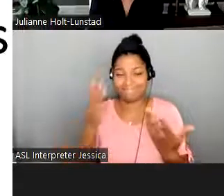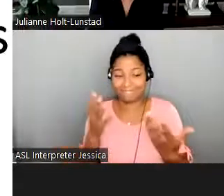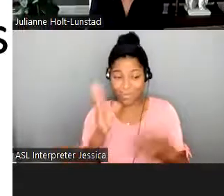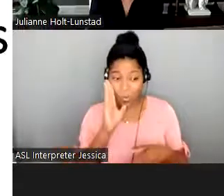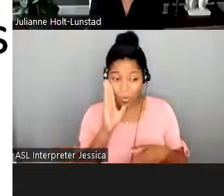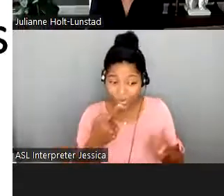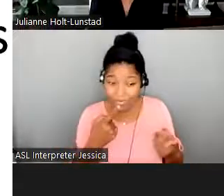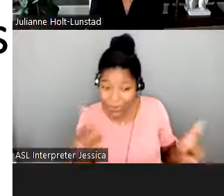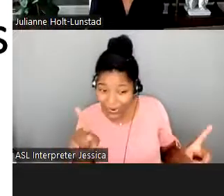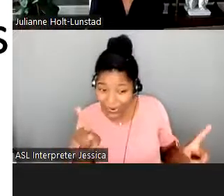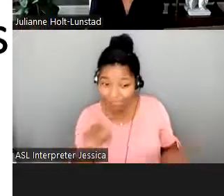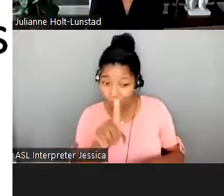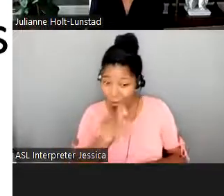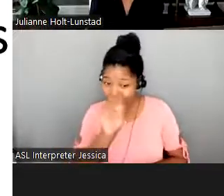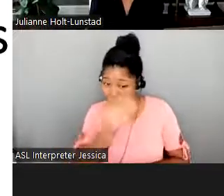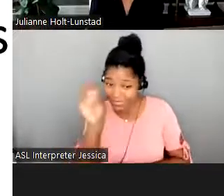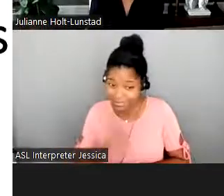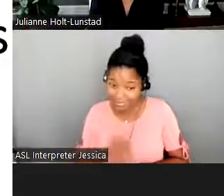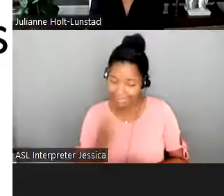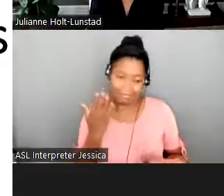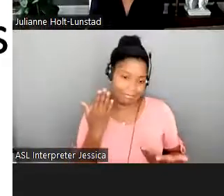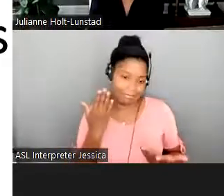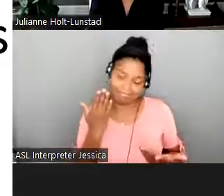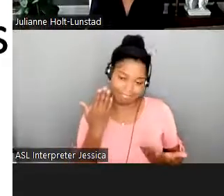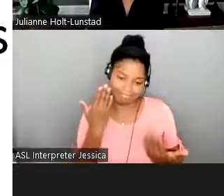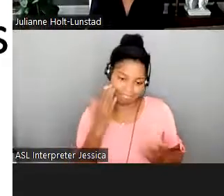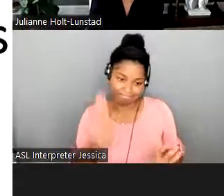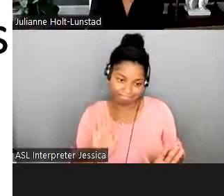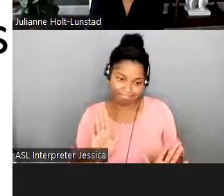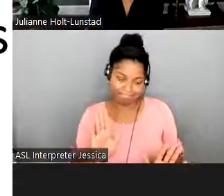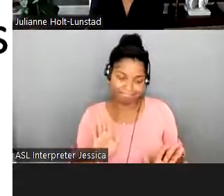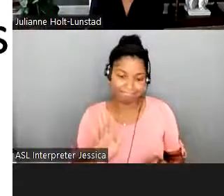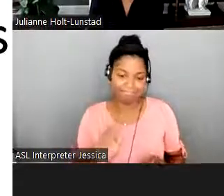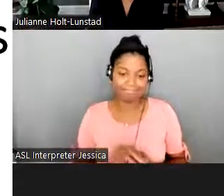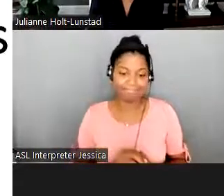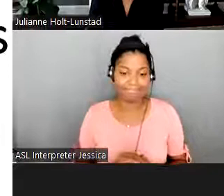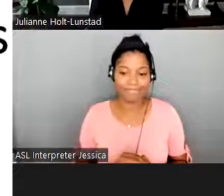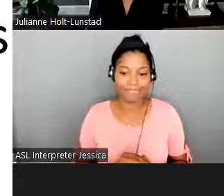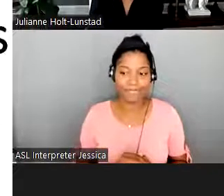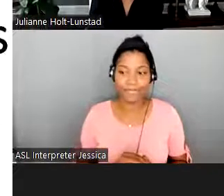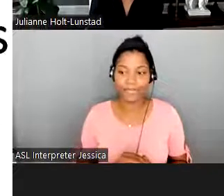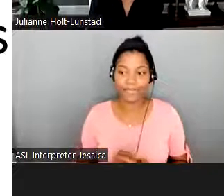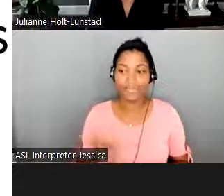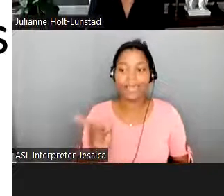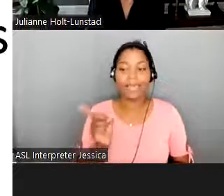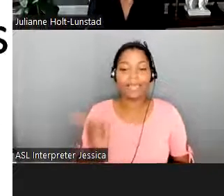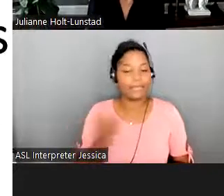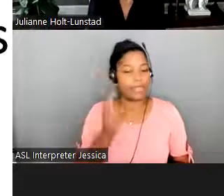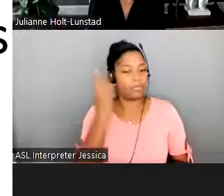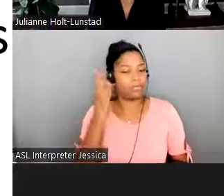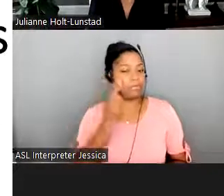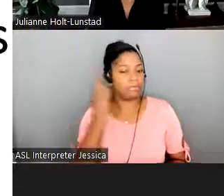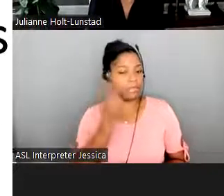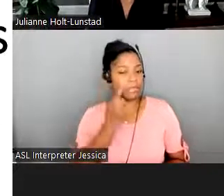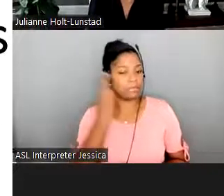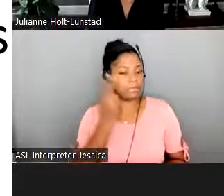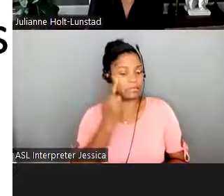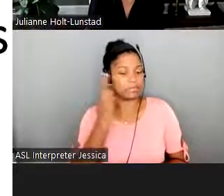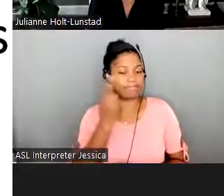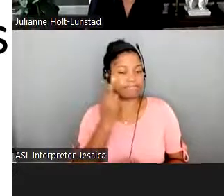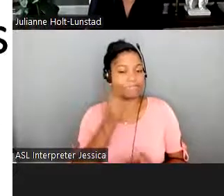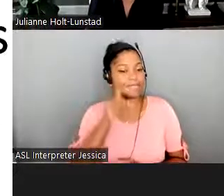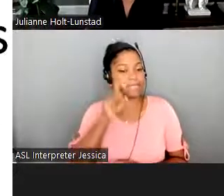the effectiveness. And concluding that there is a need for